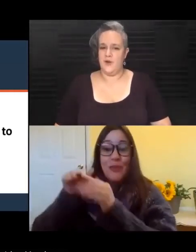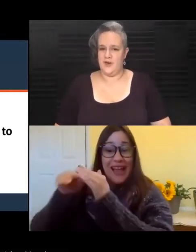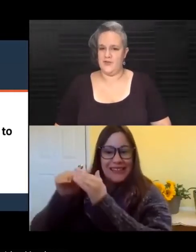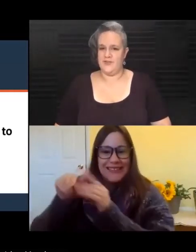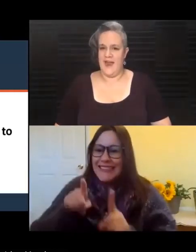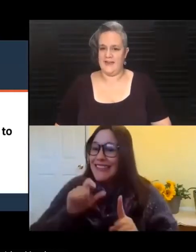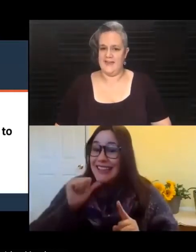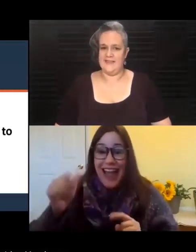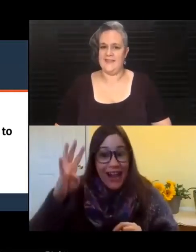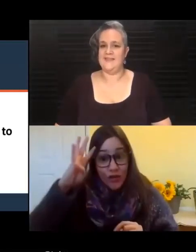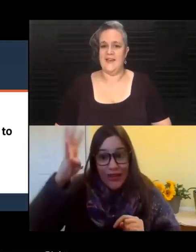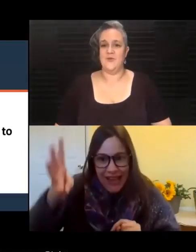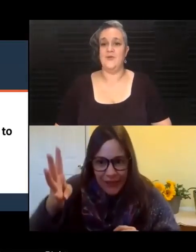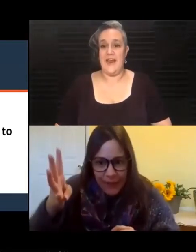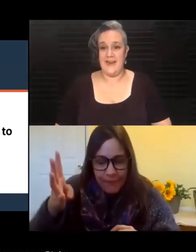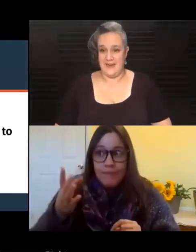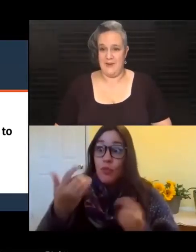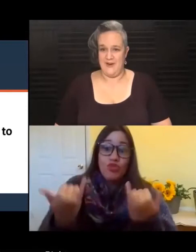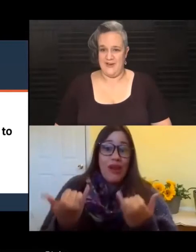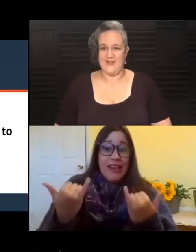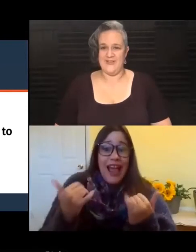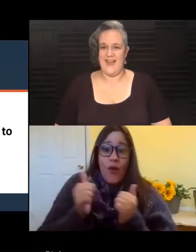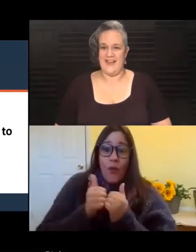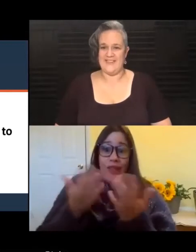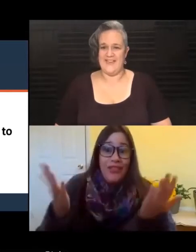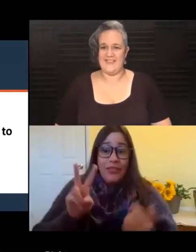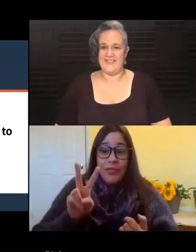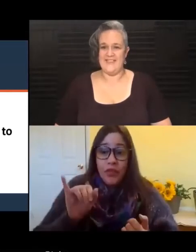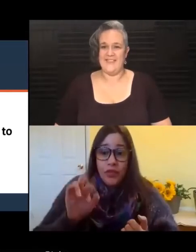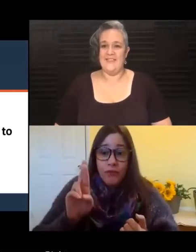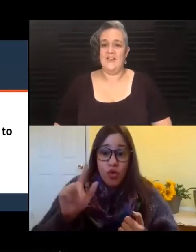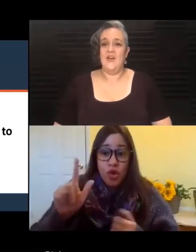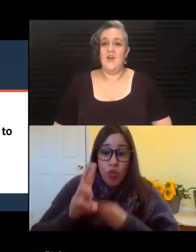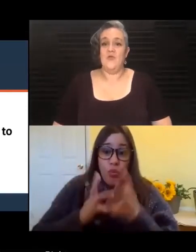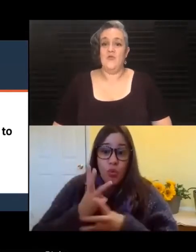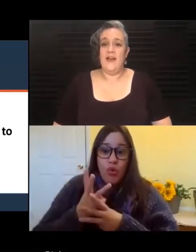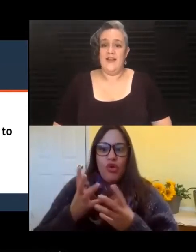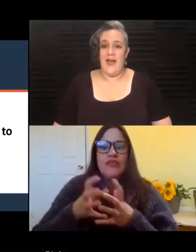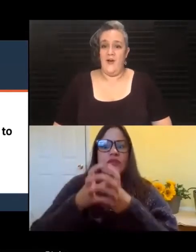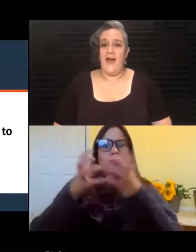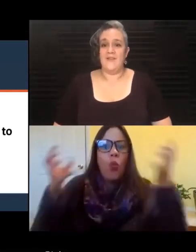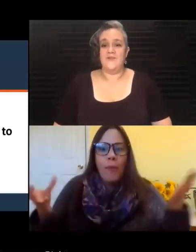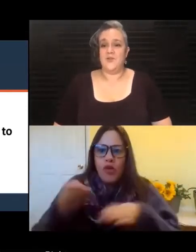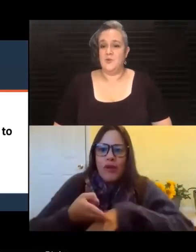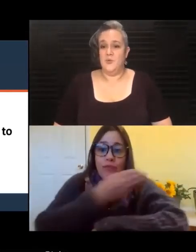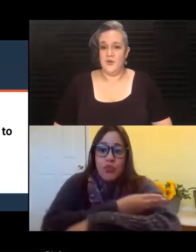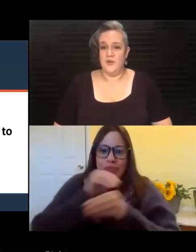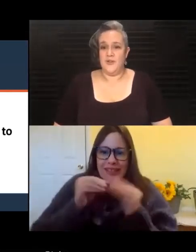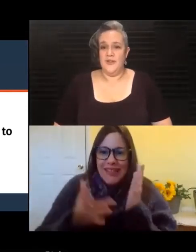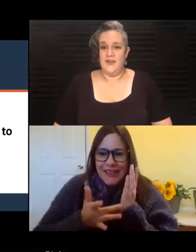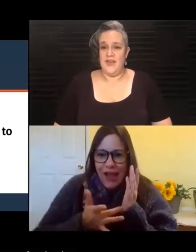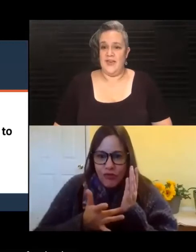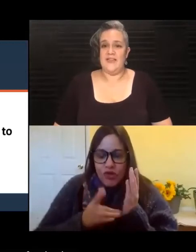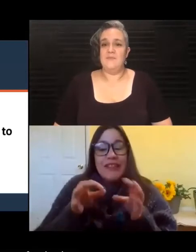remove barriers to access instead of creating barriers to access. Right now, having the virtual world